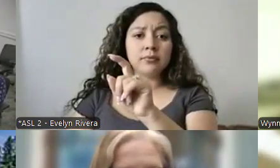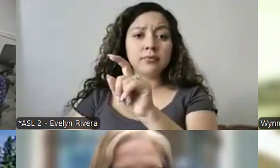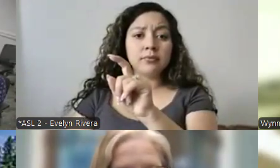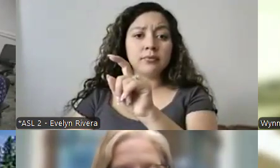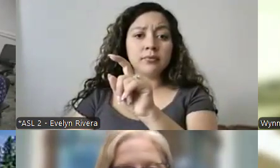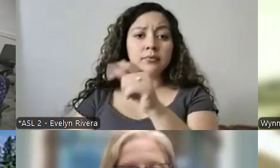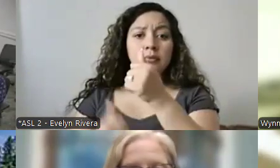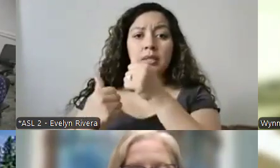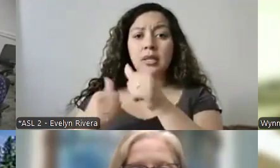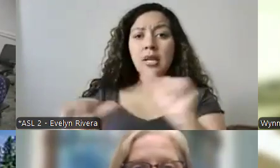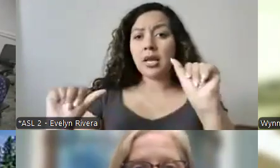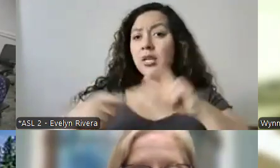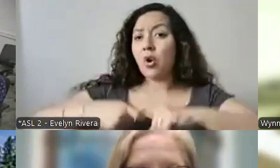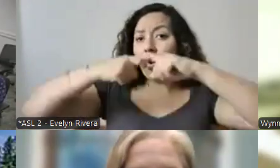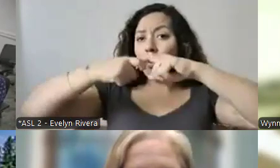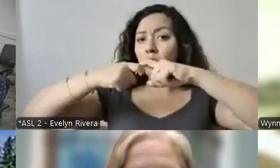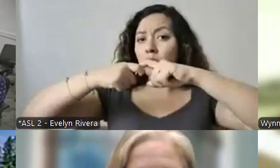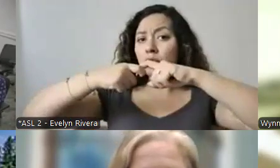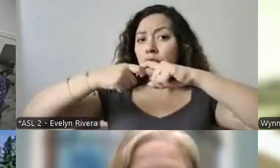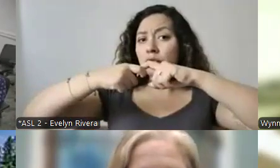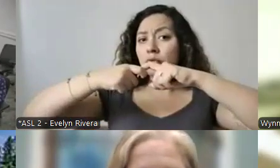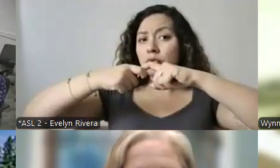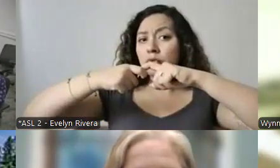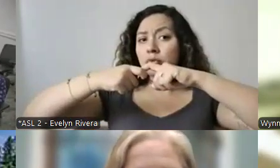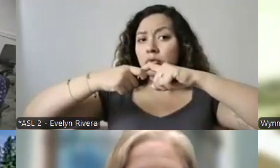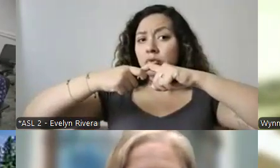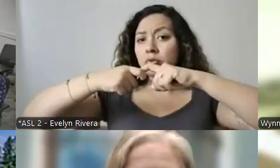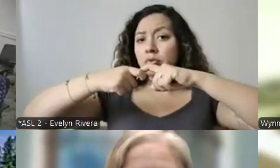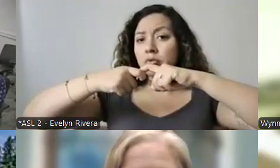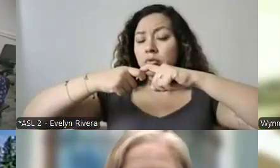Any abstaining? I think we should have at least one. All